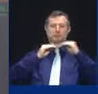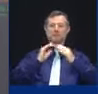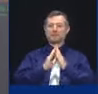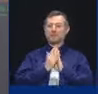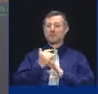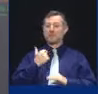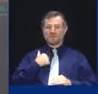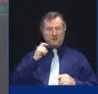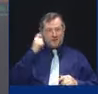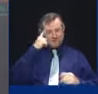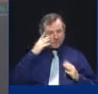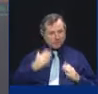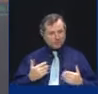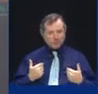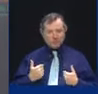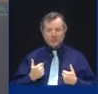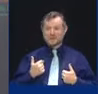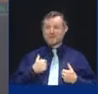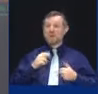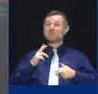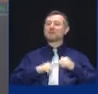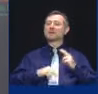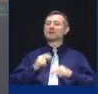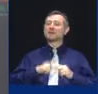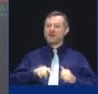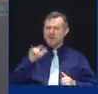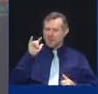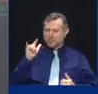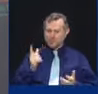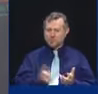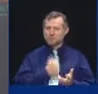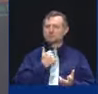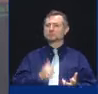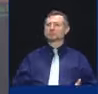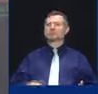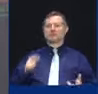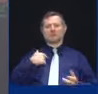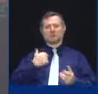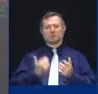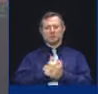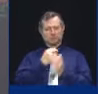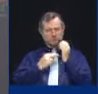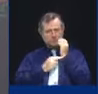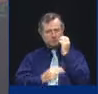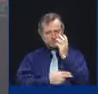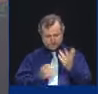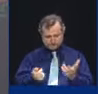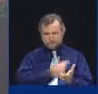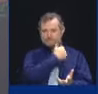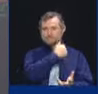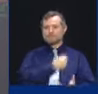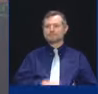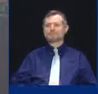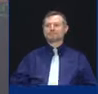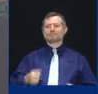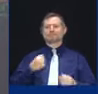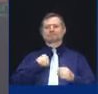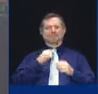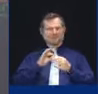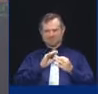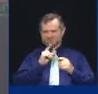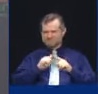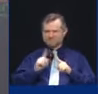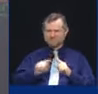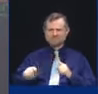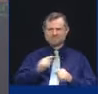and I'm building airports and building a new Tappan Zee Bridge, but who knows? I credit Lego with exciting